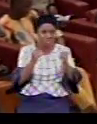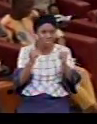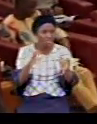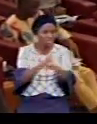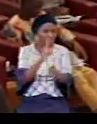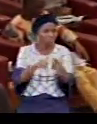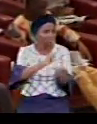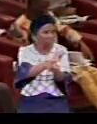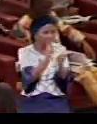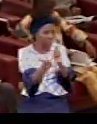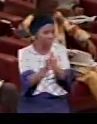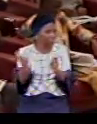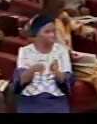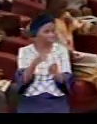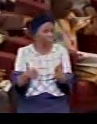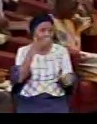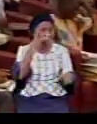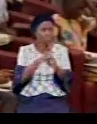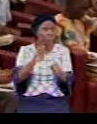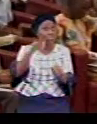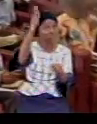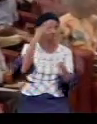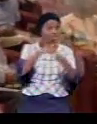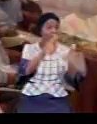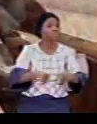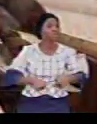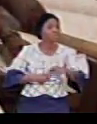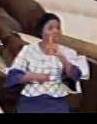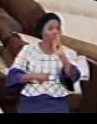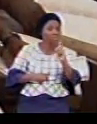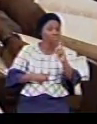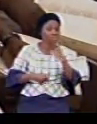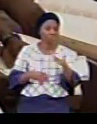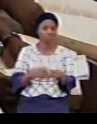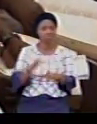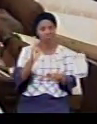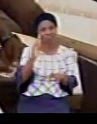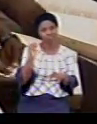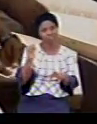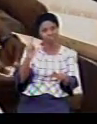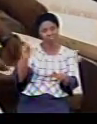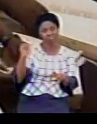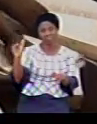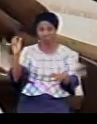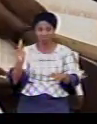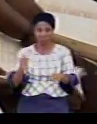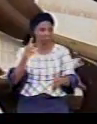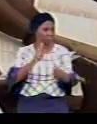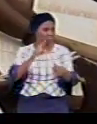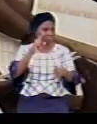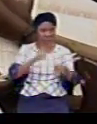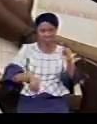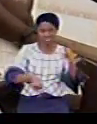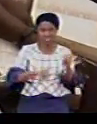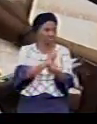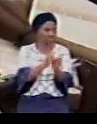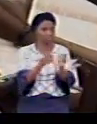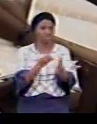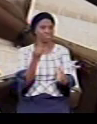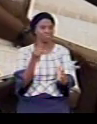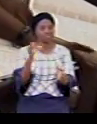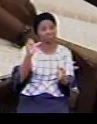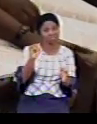to reverse the promise of God in your life? Balaam cannot reverse it.